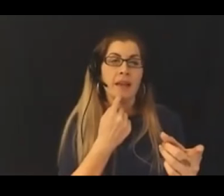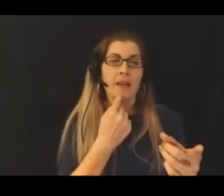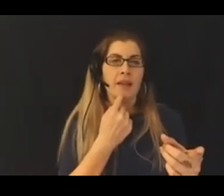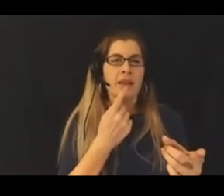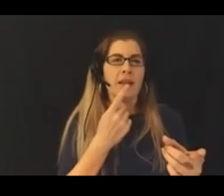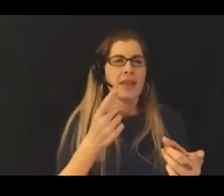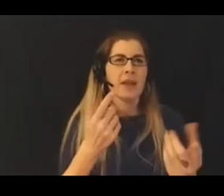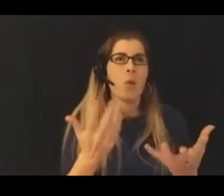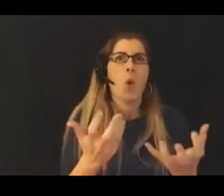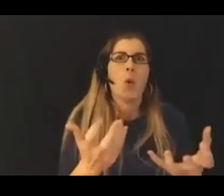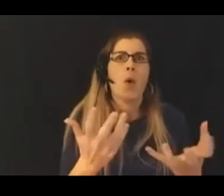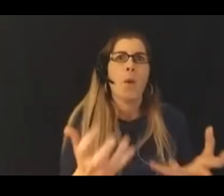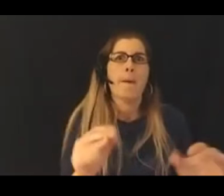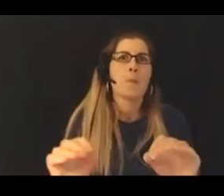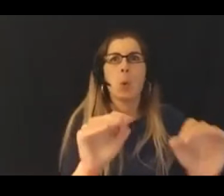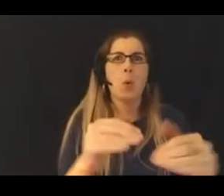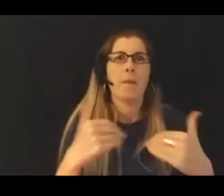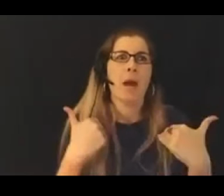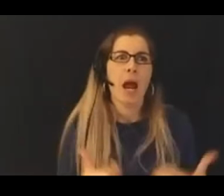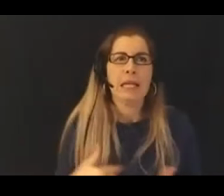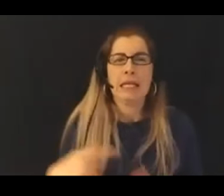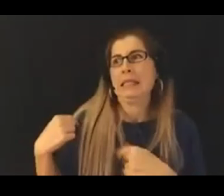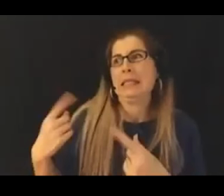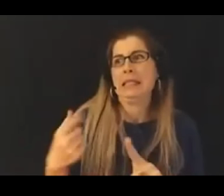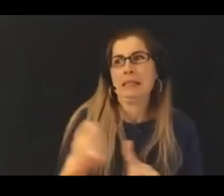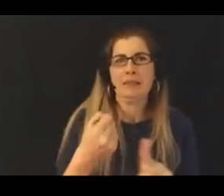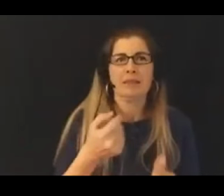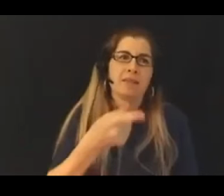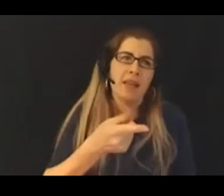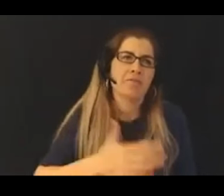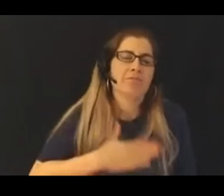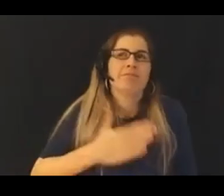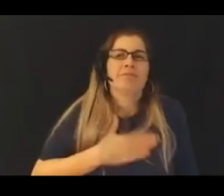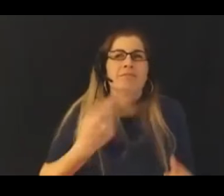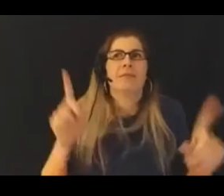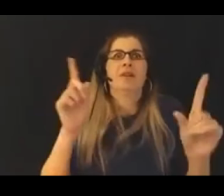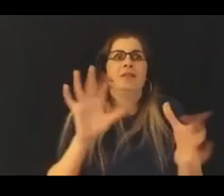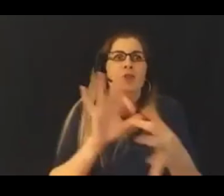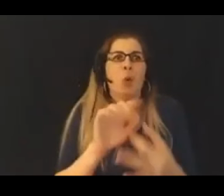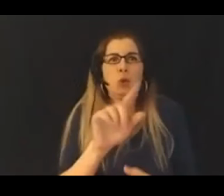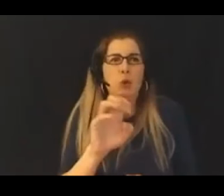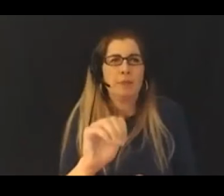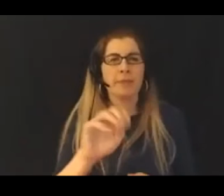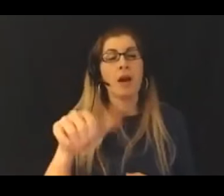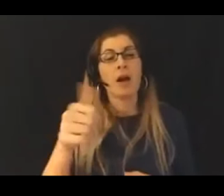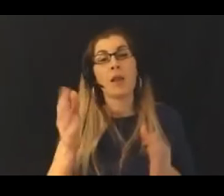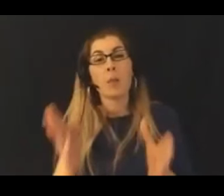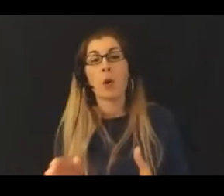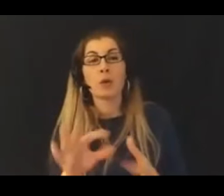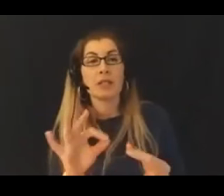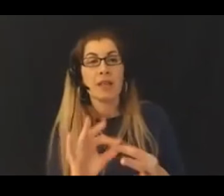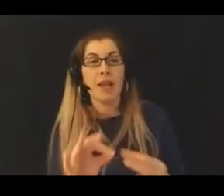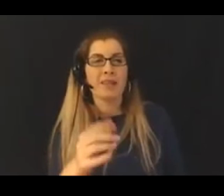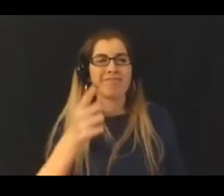way to start moving their body since the pandemic hit. We're very grateful for the opportunity. Another person mentioned that they had been diagnosed